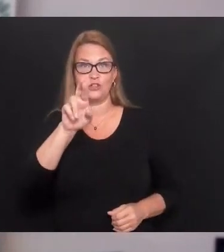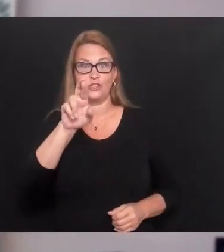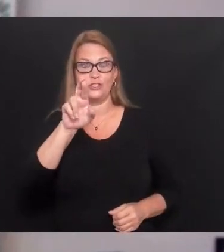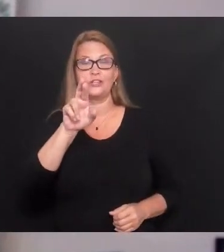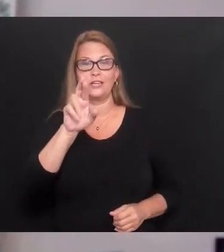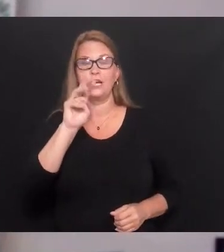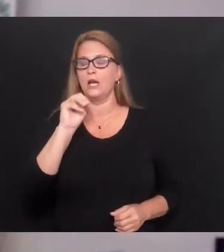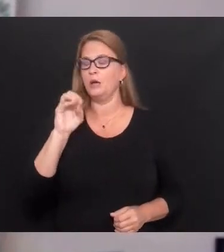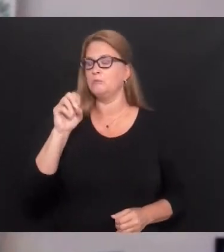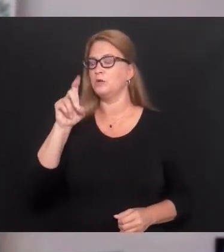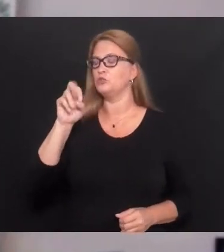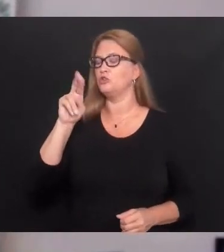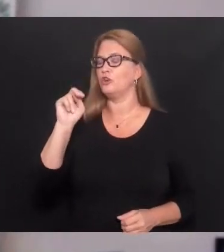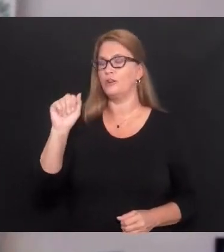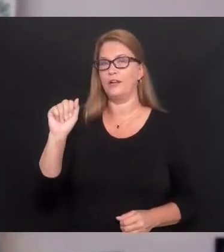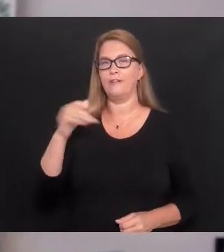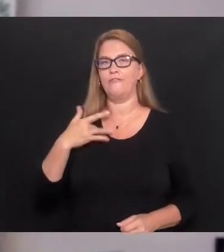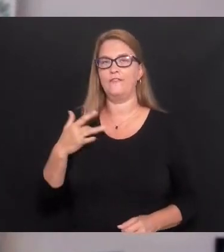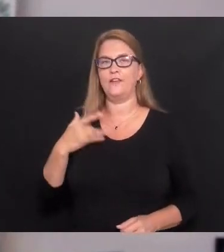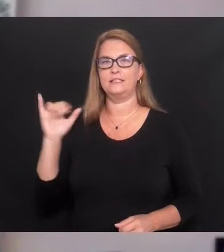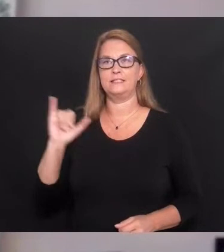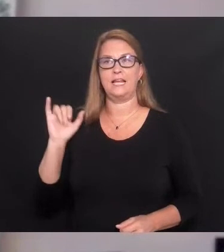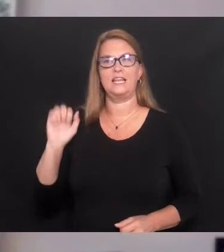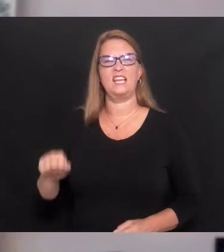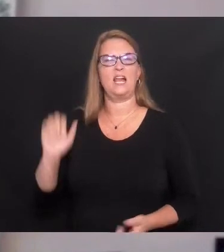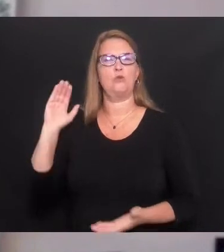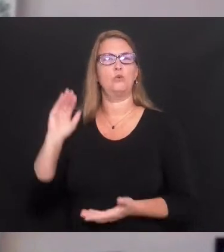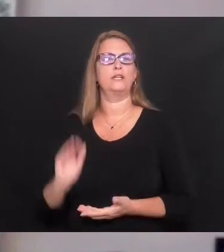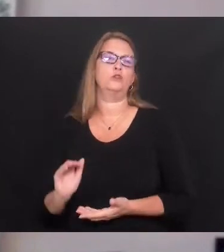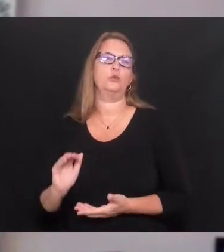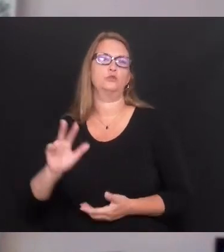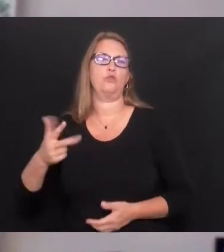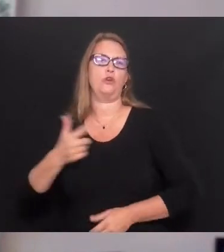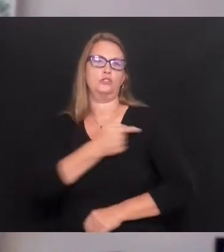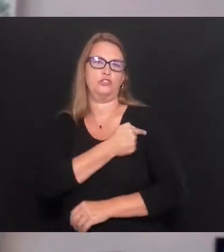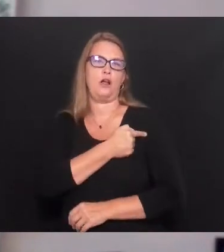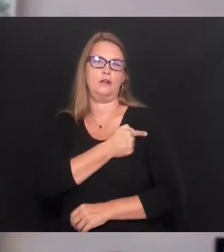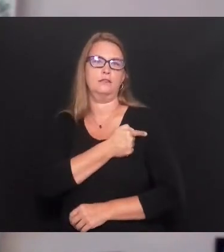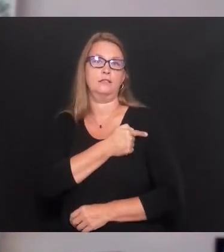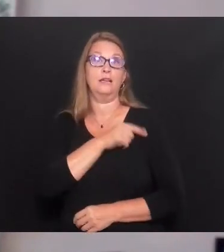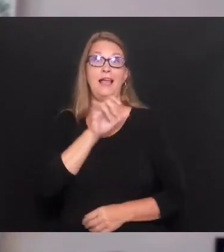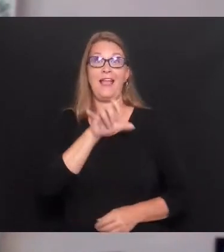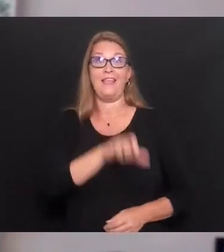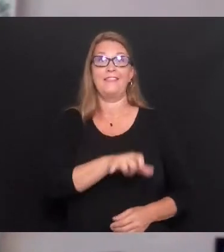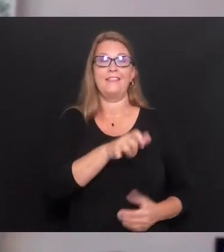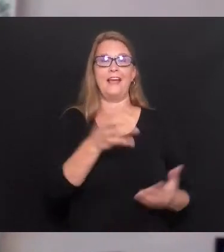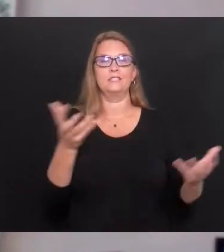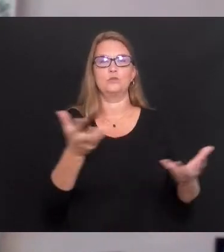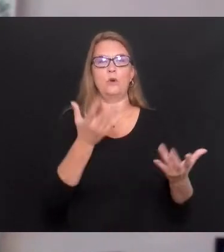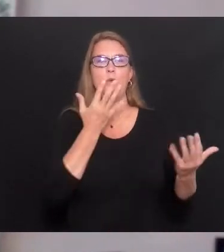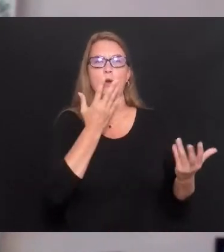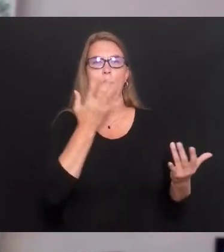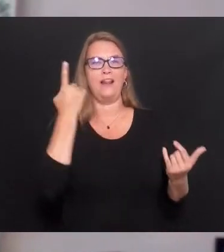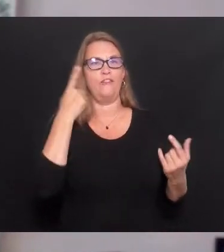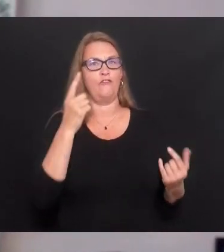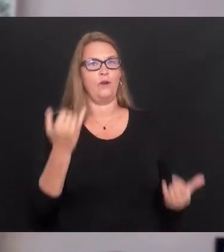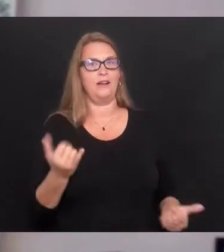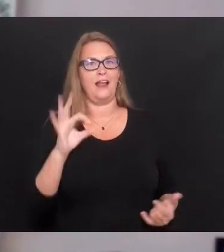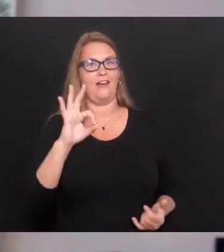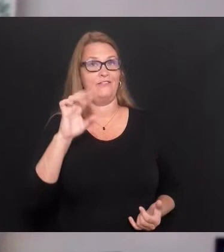that the dose can be reduced, and that with the FDA is at least what we're getting signaled might